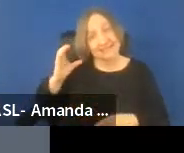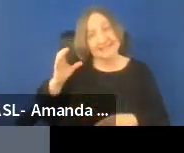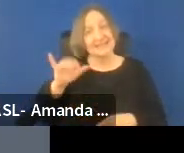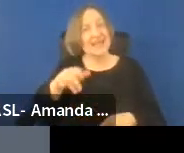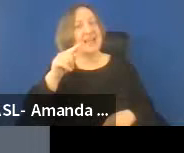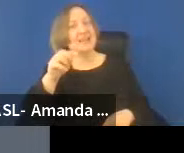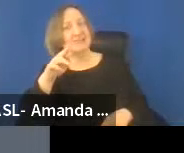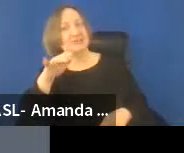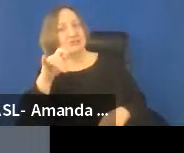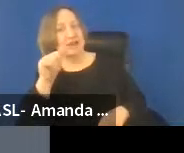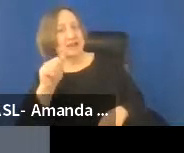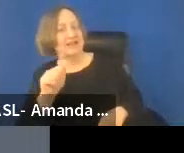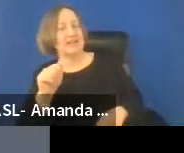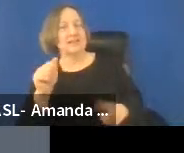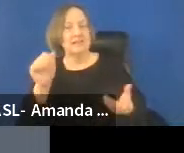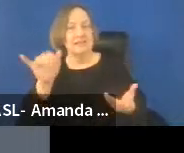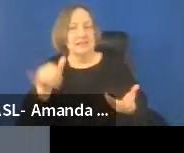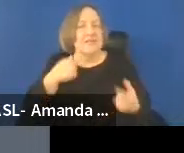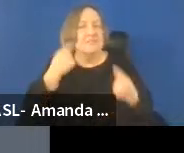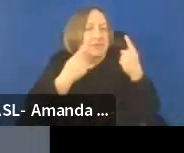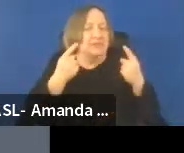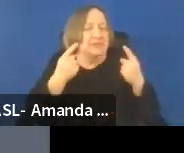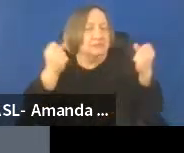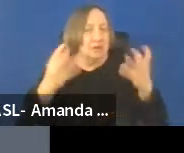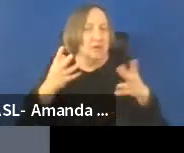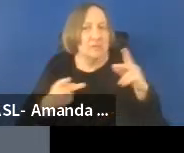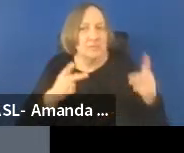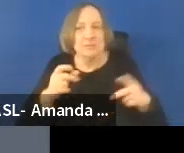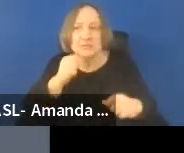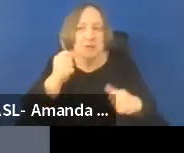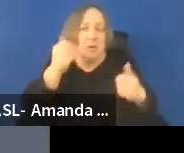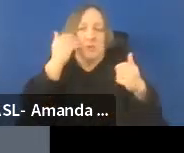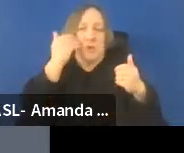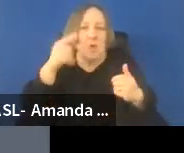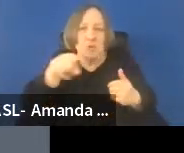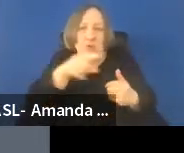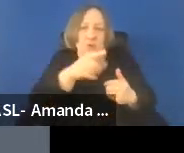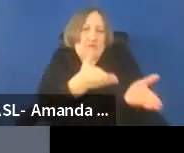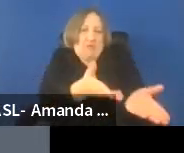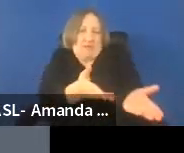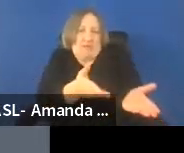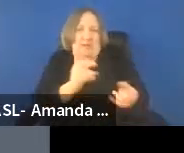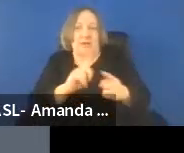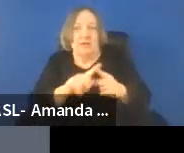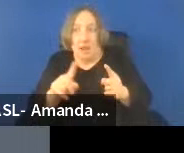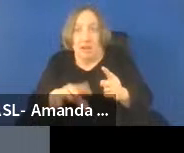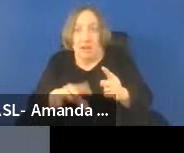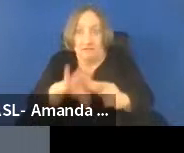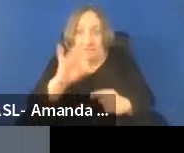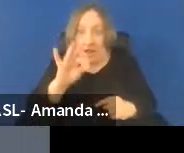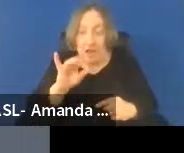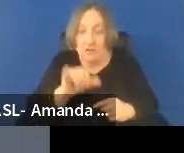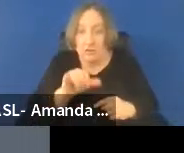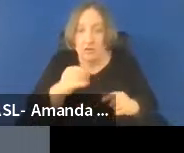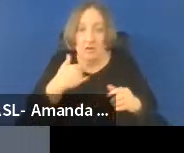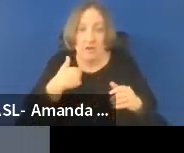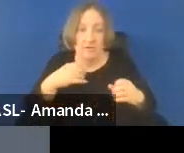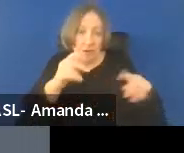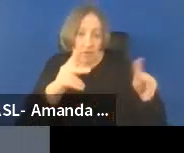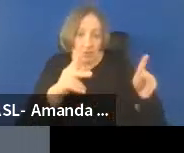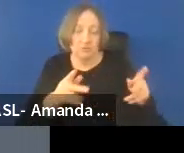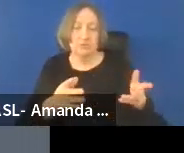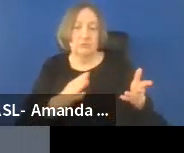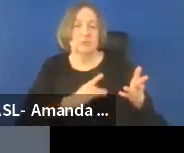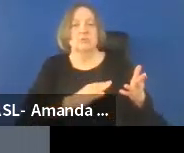Trayla." And I'm just thinking, like, so many people don't know that you exist. But once they do find that opportunity, it's